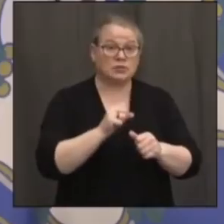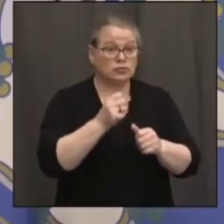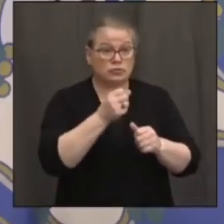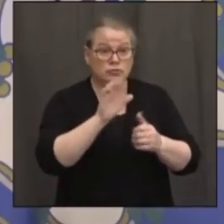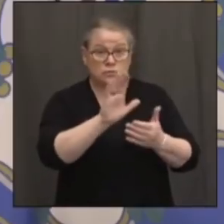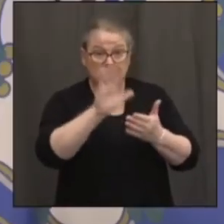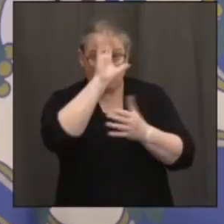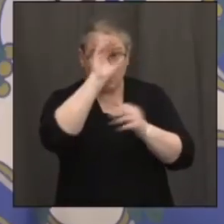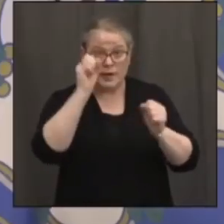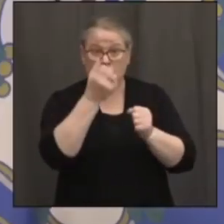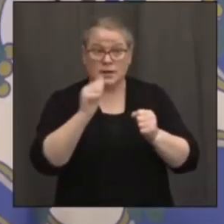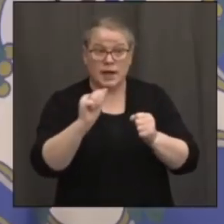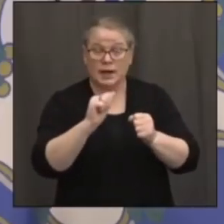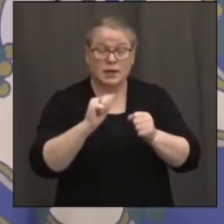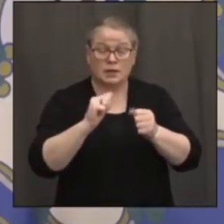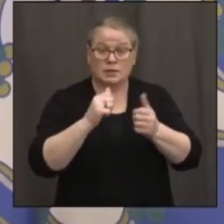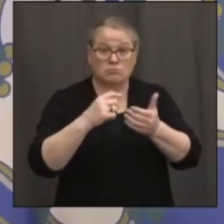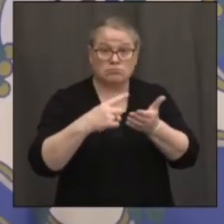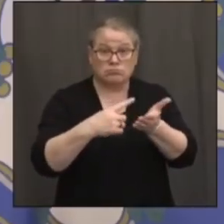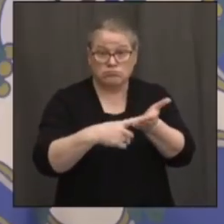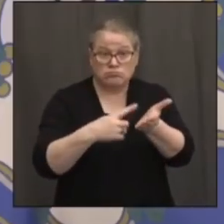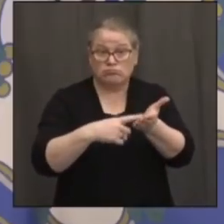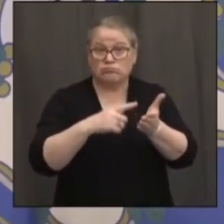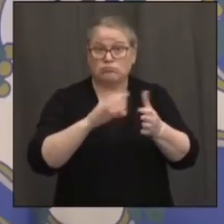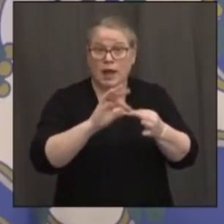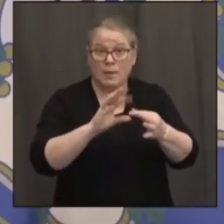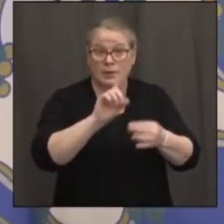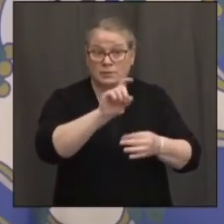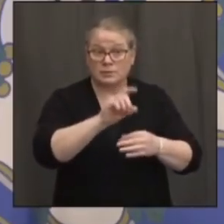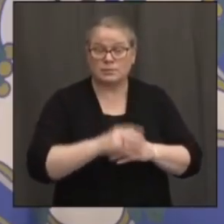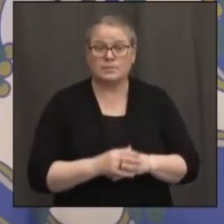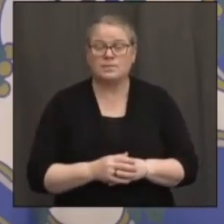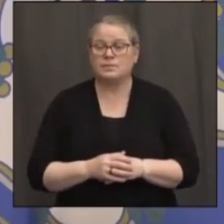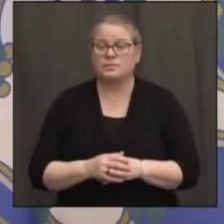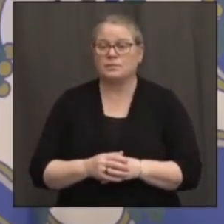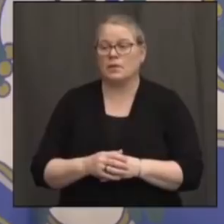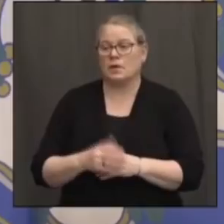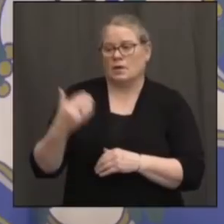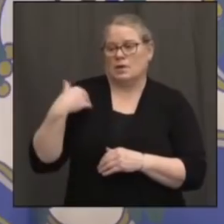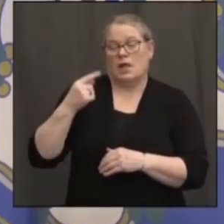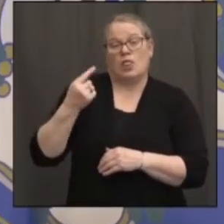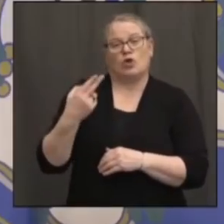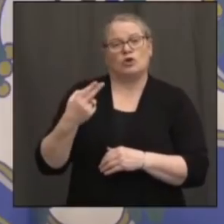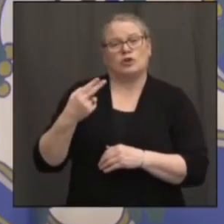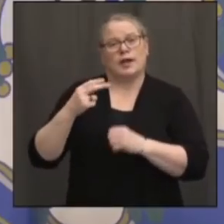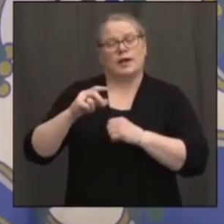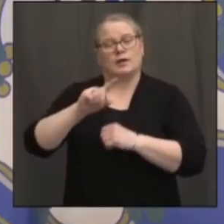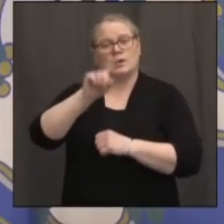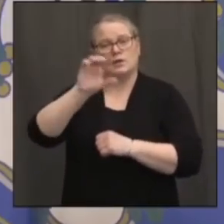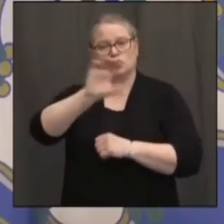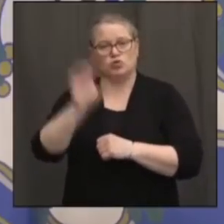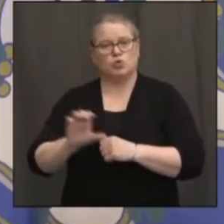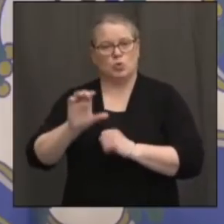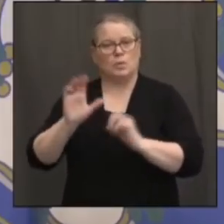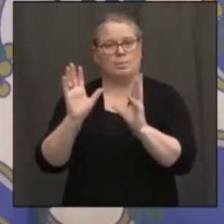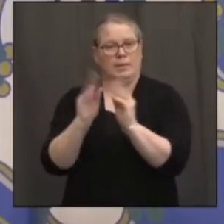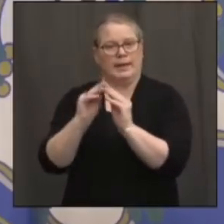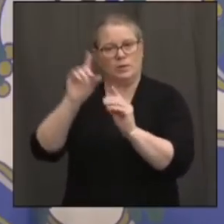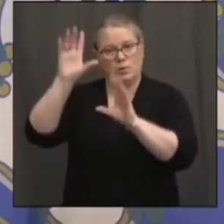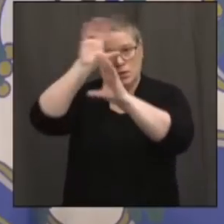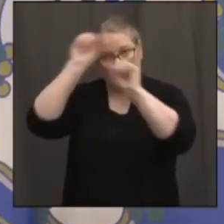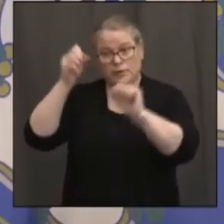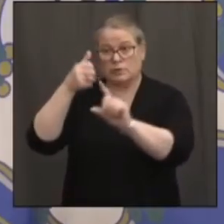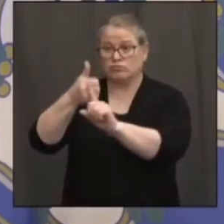certainly gave a shout out to the state of Connecticut for doing a good job in terms of getting people vaccinated and emphasizing not